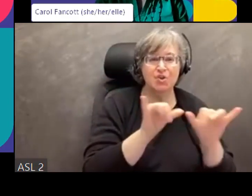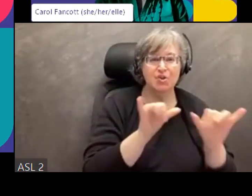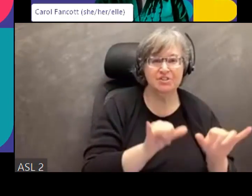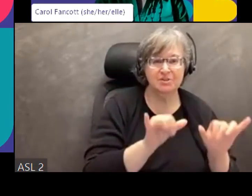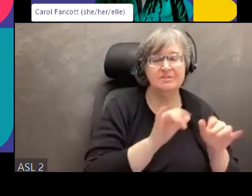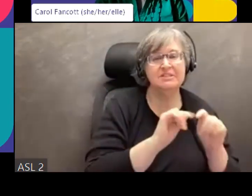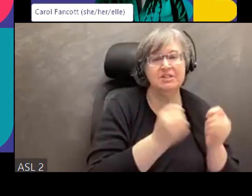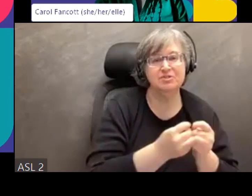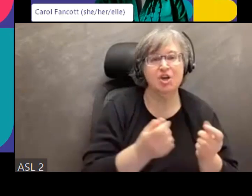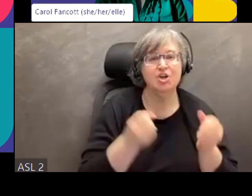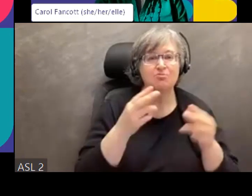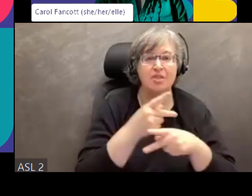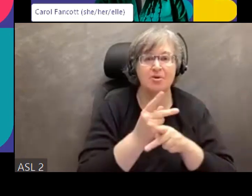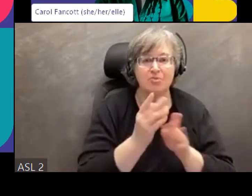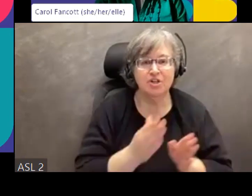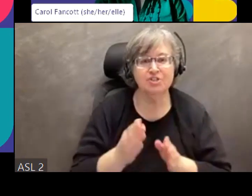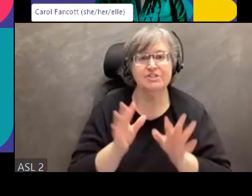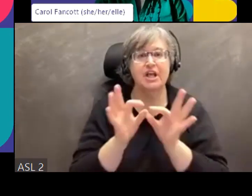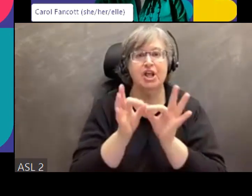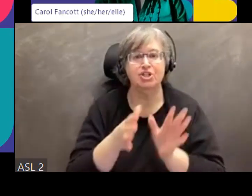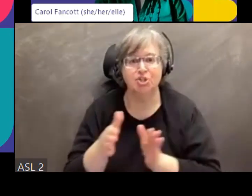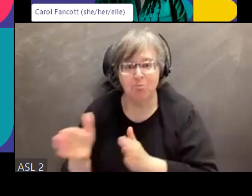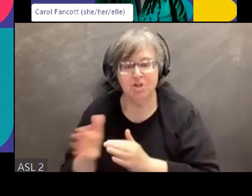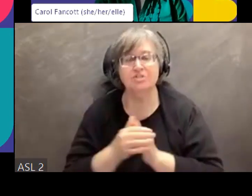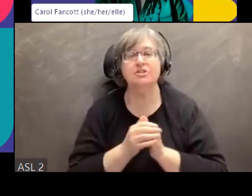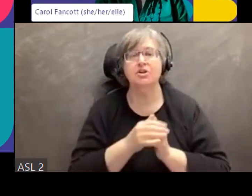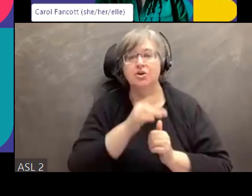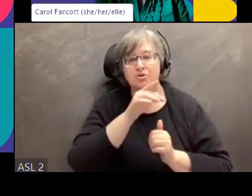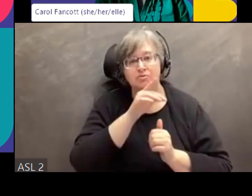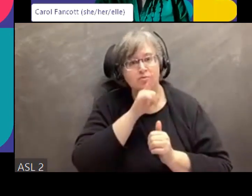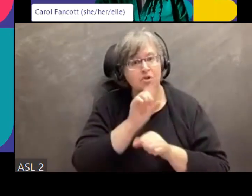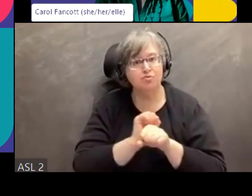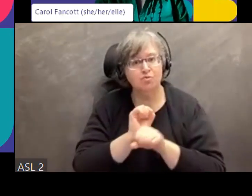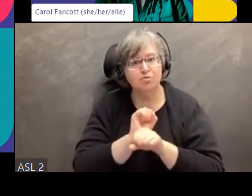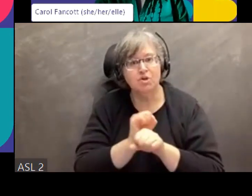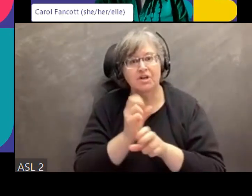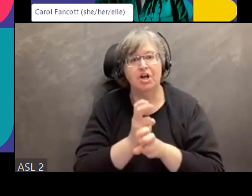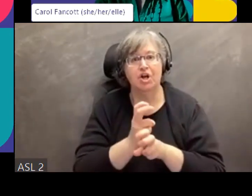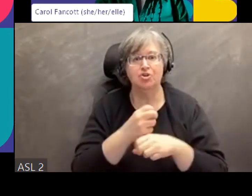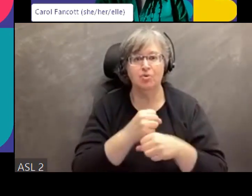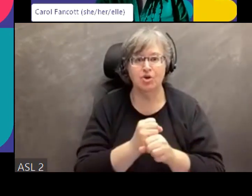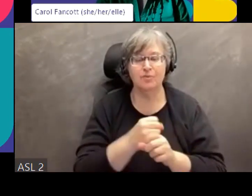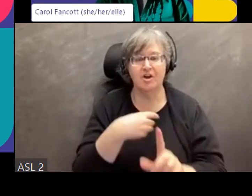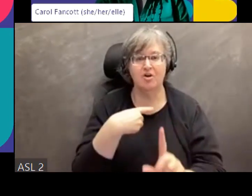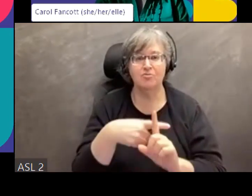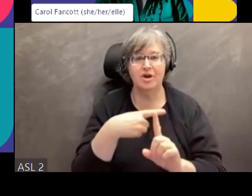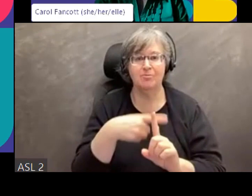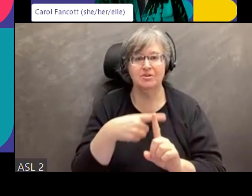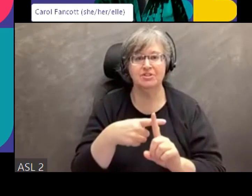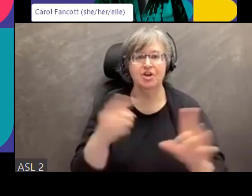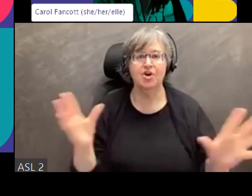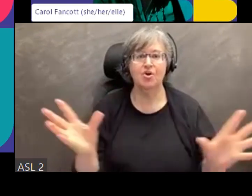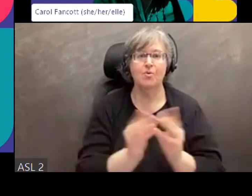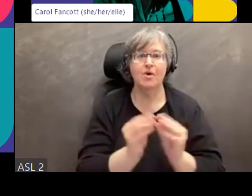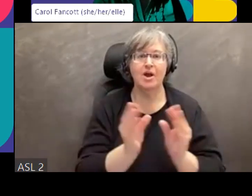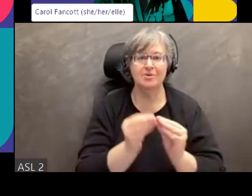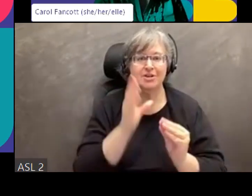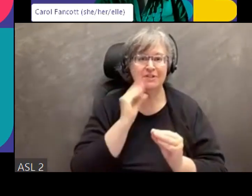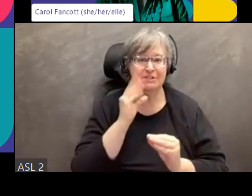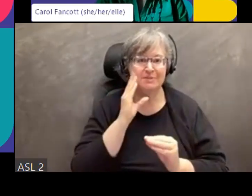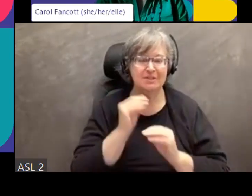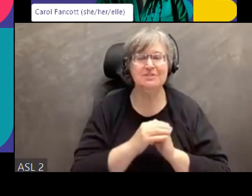our learning systems team, the many, many producers and interpreters who really were working hard to create a positive